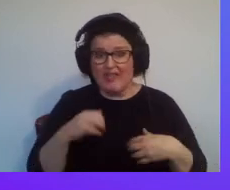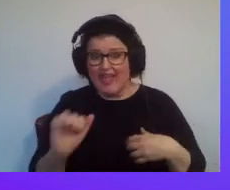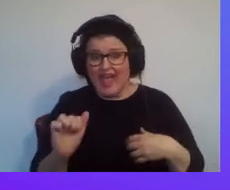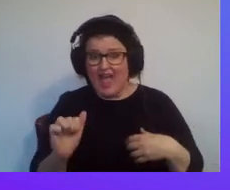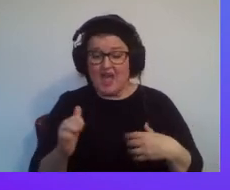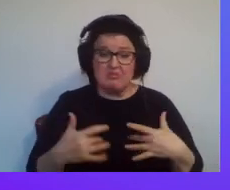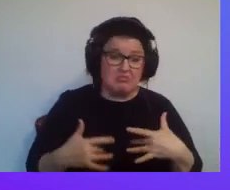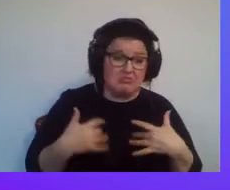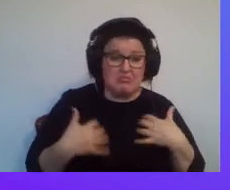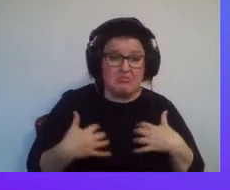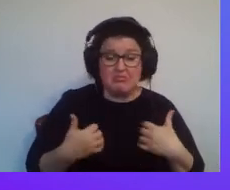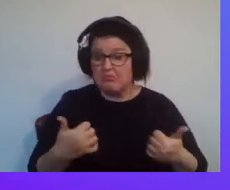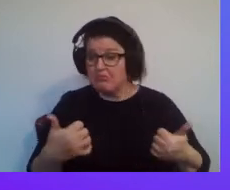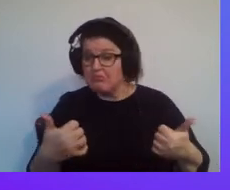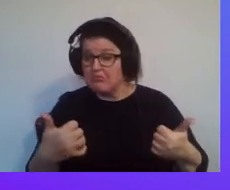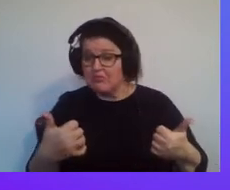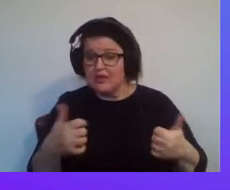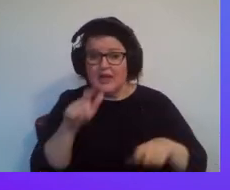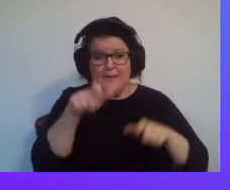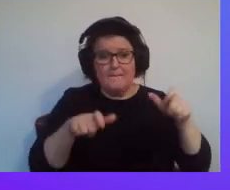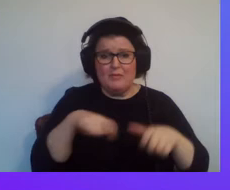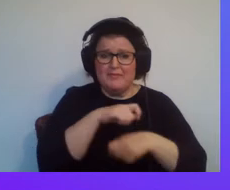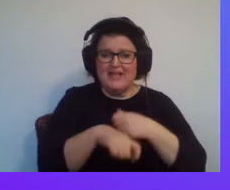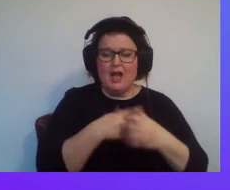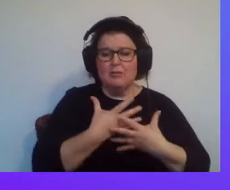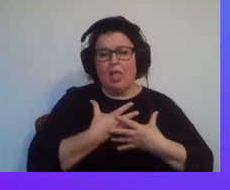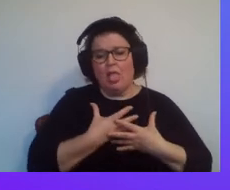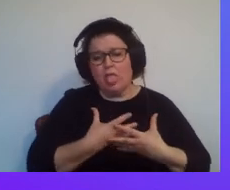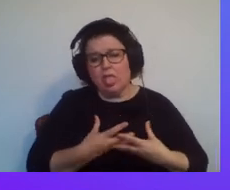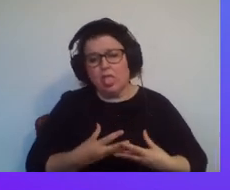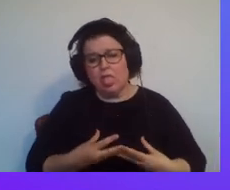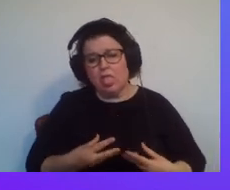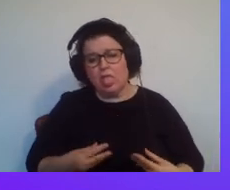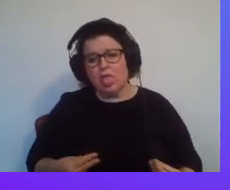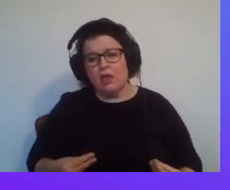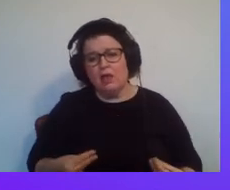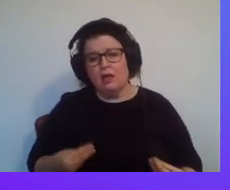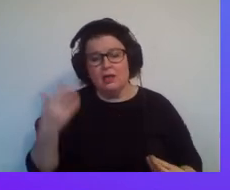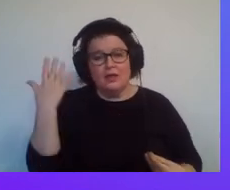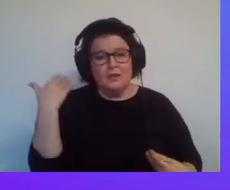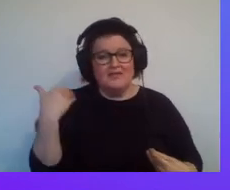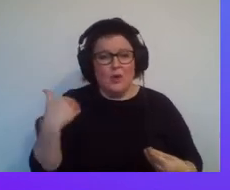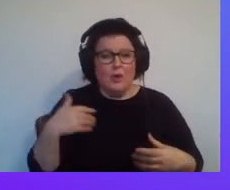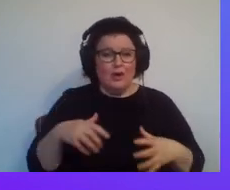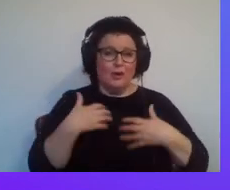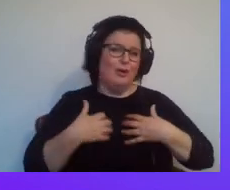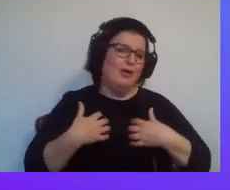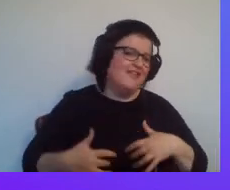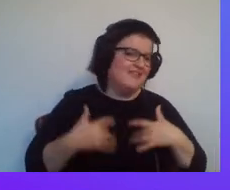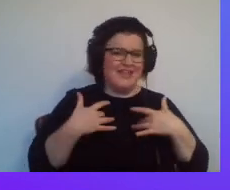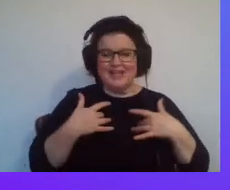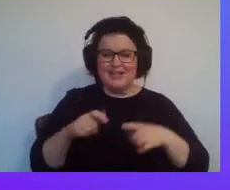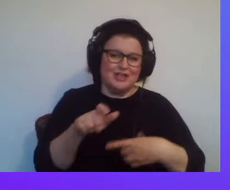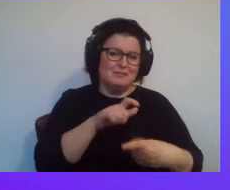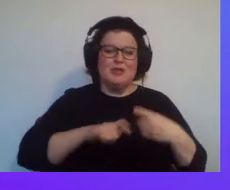Yeah, so people are being worn down. There was the initial sort of adrenaline where everybody comes together and you manage, you